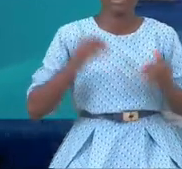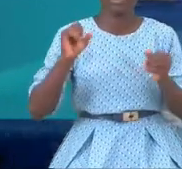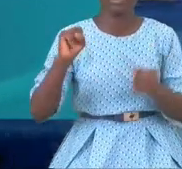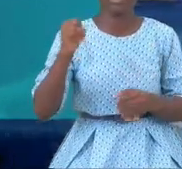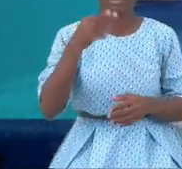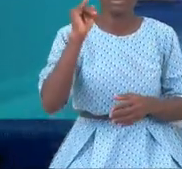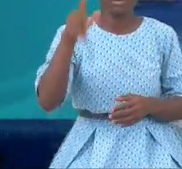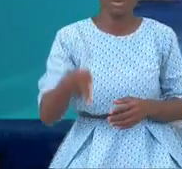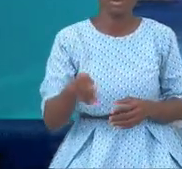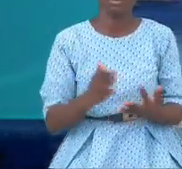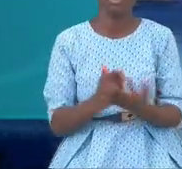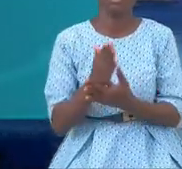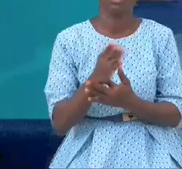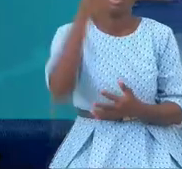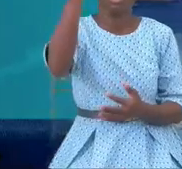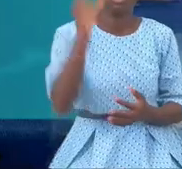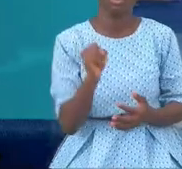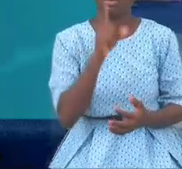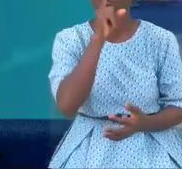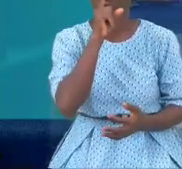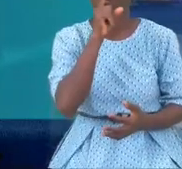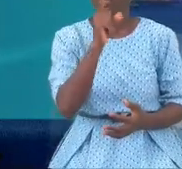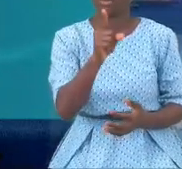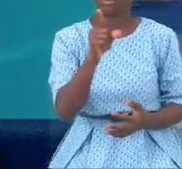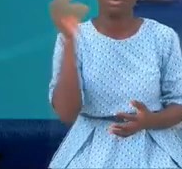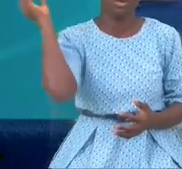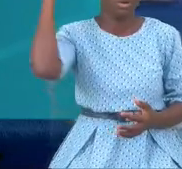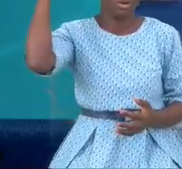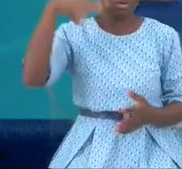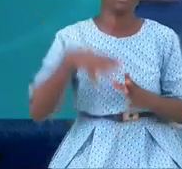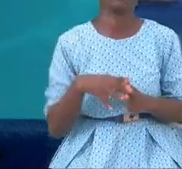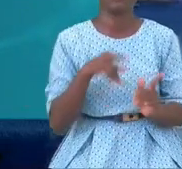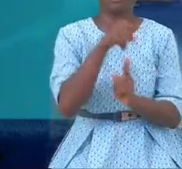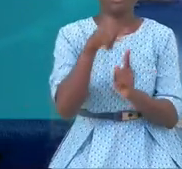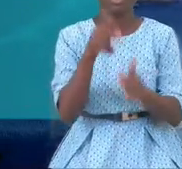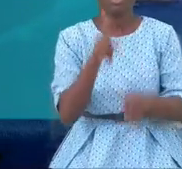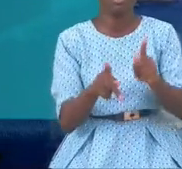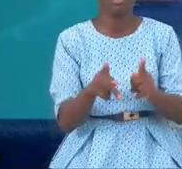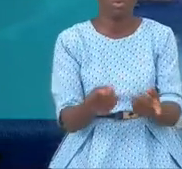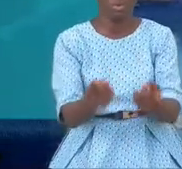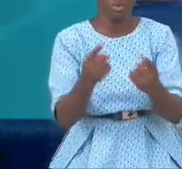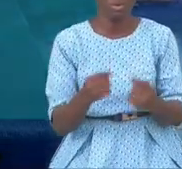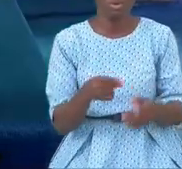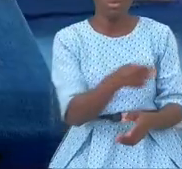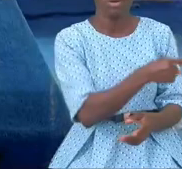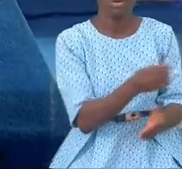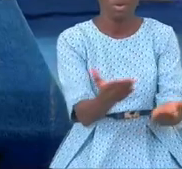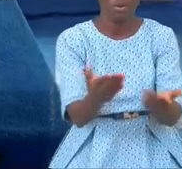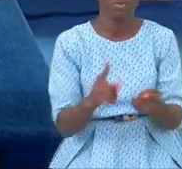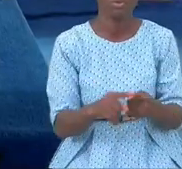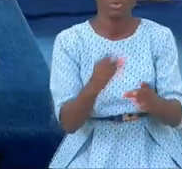not tonight? Assuring grace. Will it come to me, or will it elude